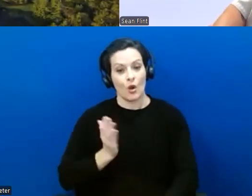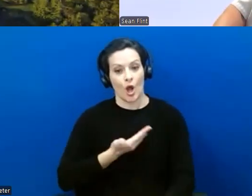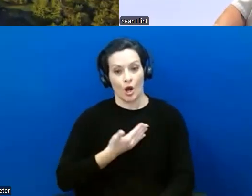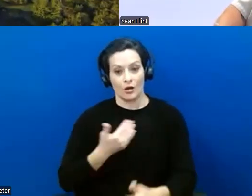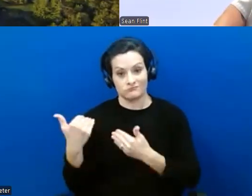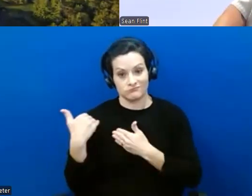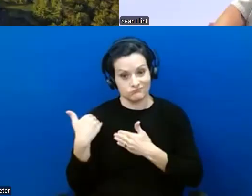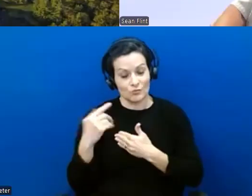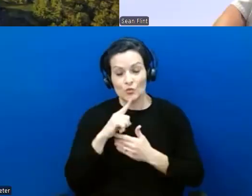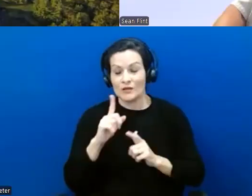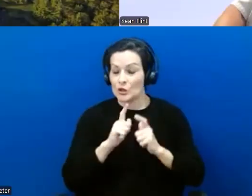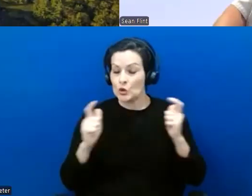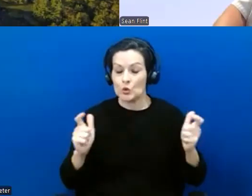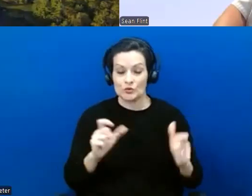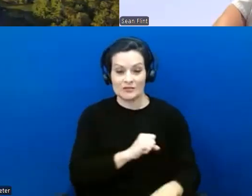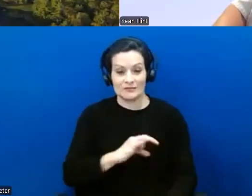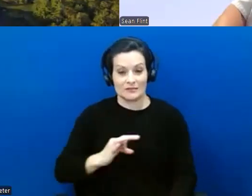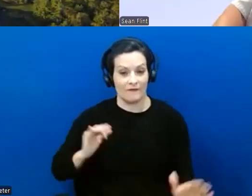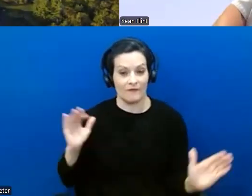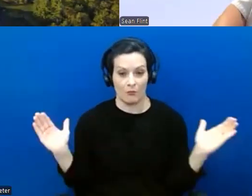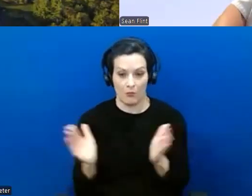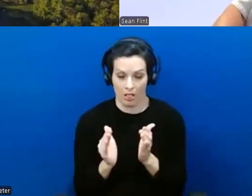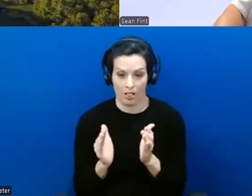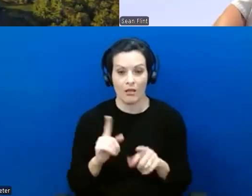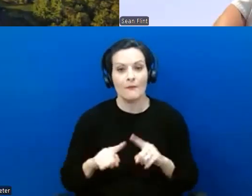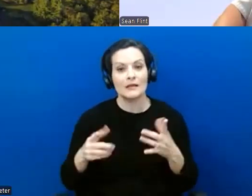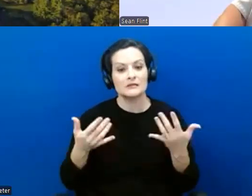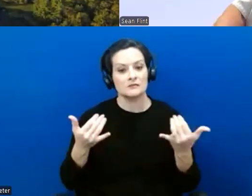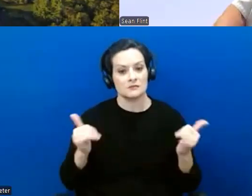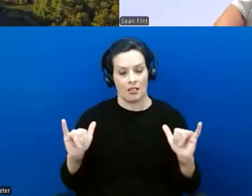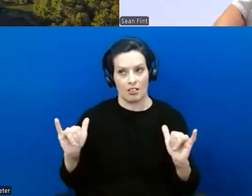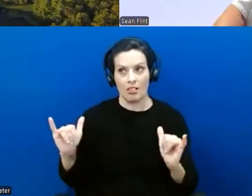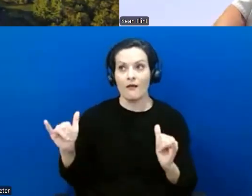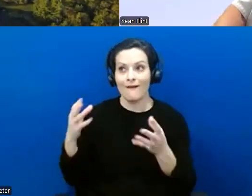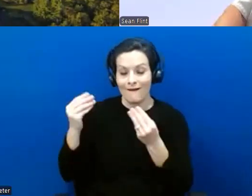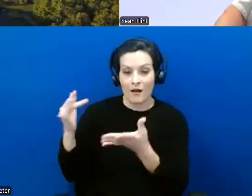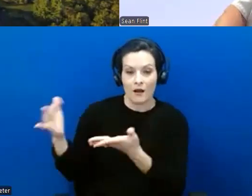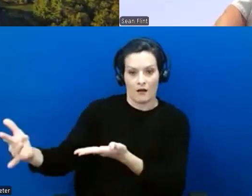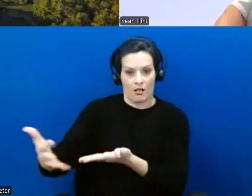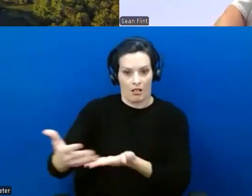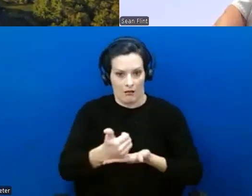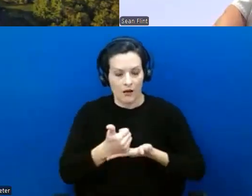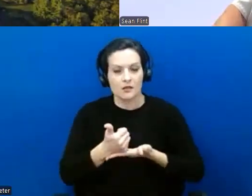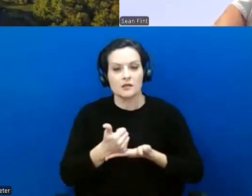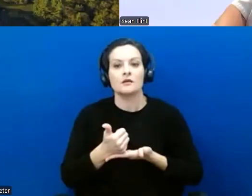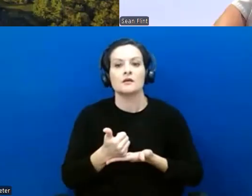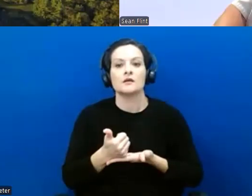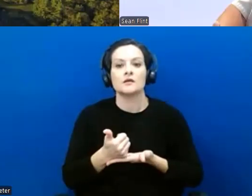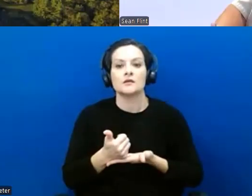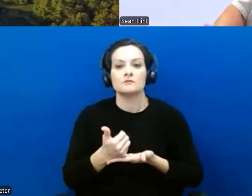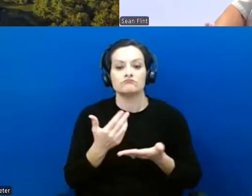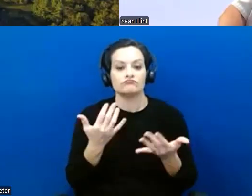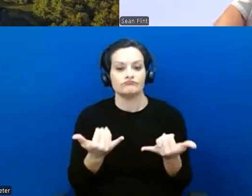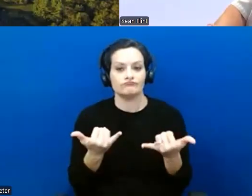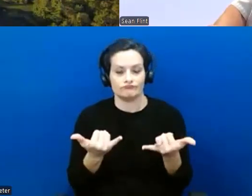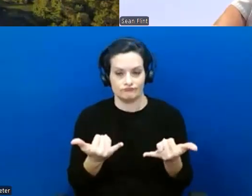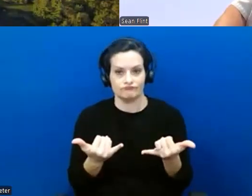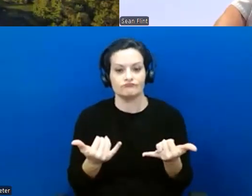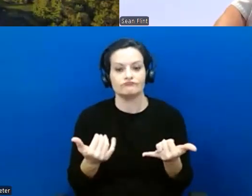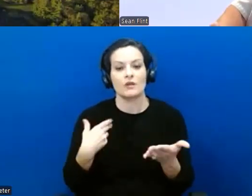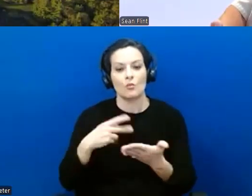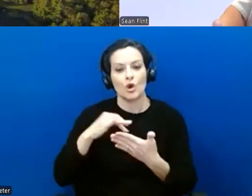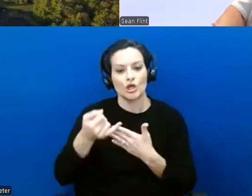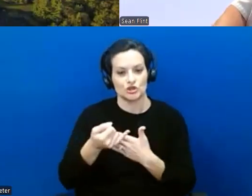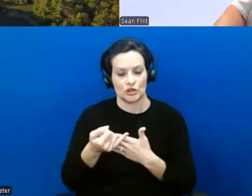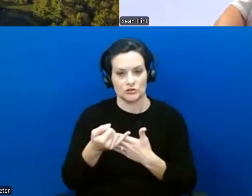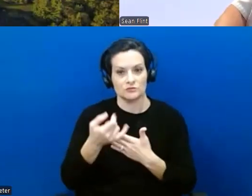have a really small staff, but we try to bring in whatever information there is or synthesize, right now we're doing a project bringing